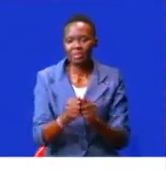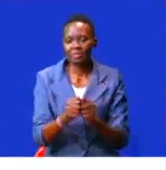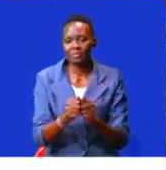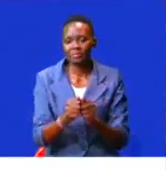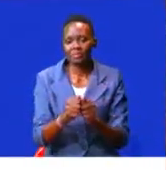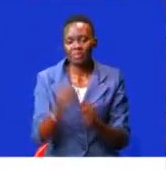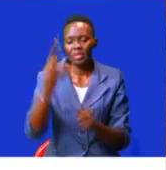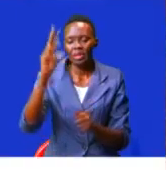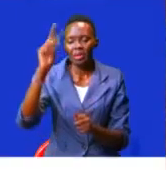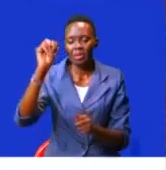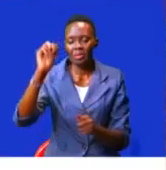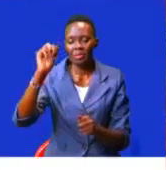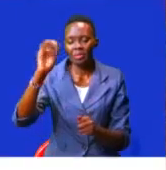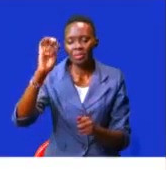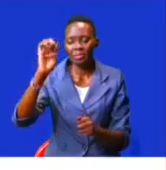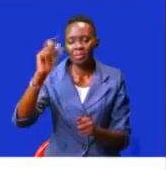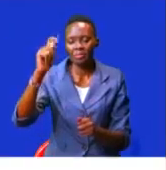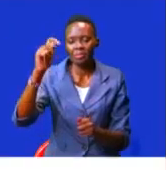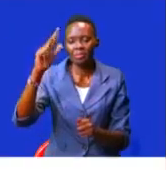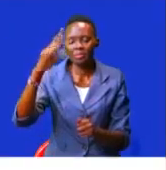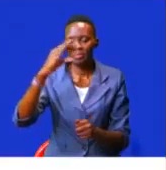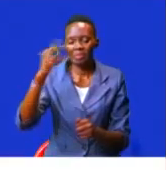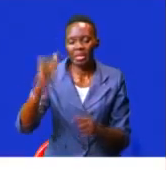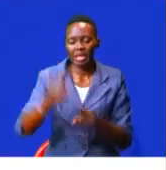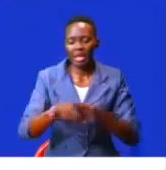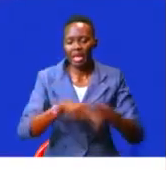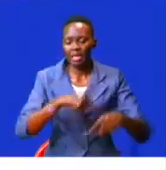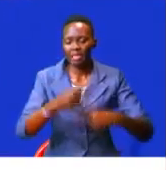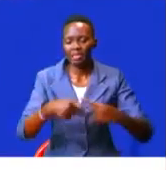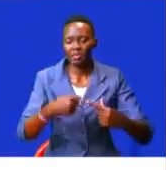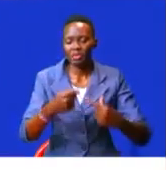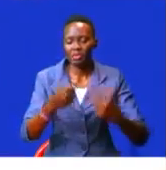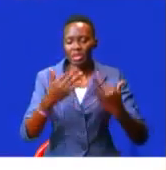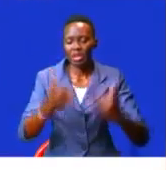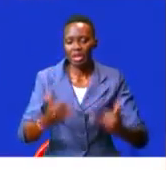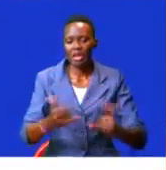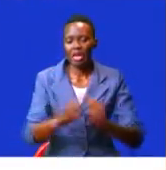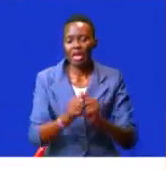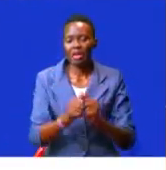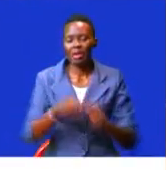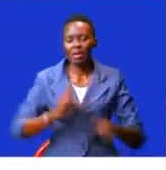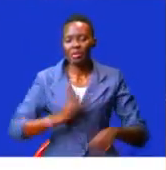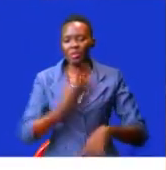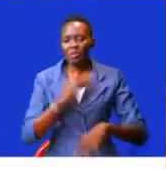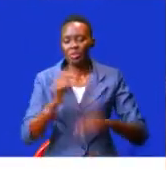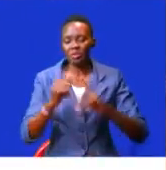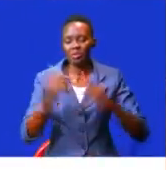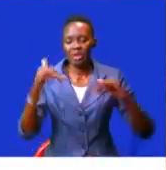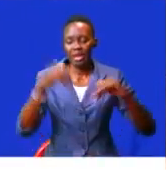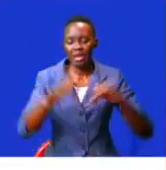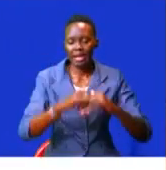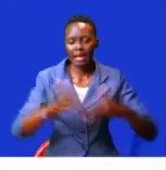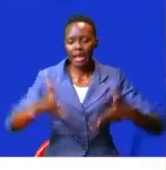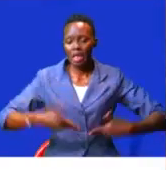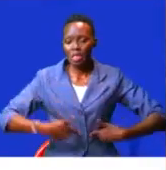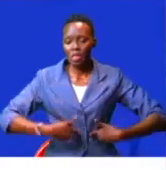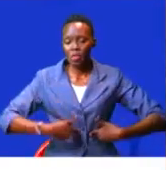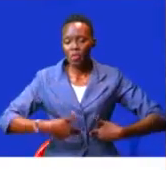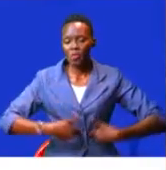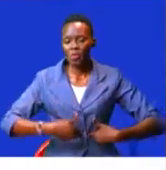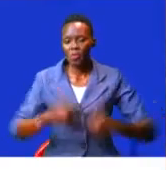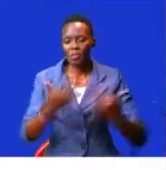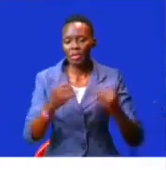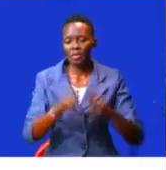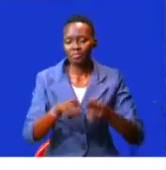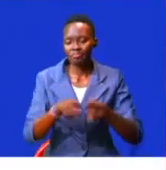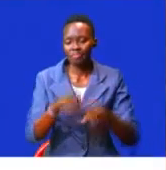comes to aquaculture production. As we move forward, we endeavor to engage the youths, especially entice